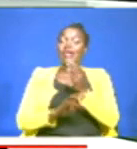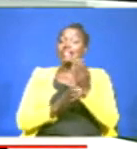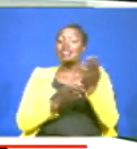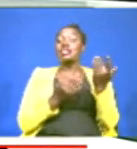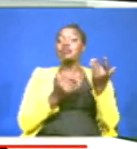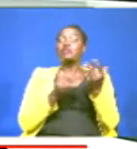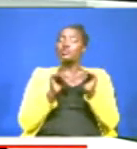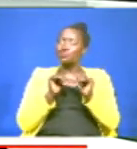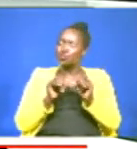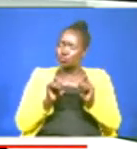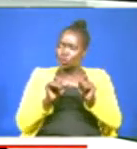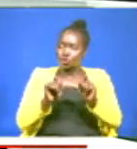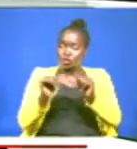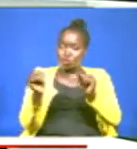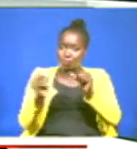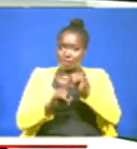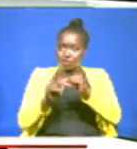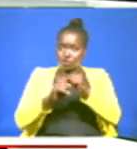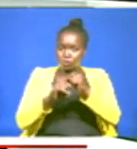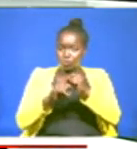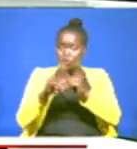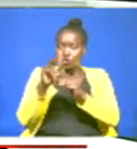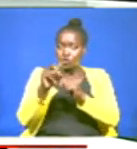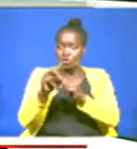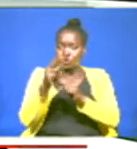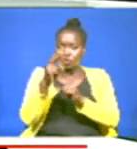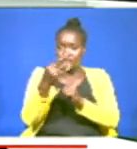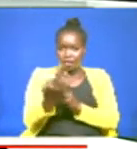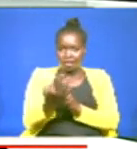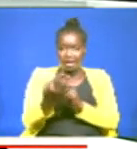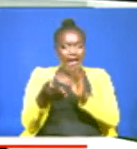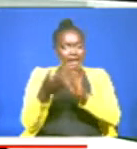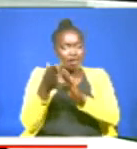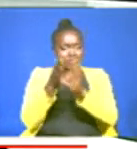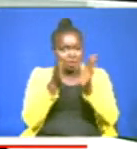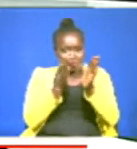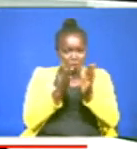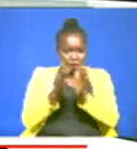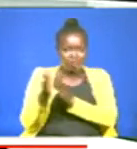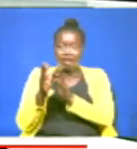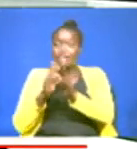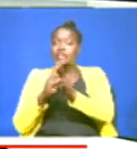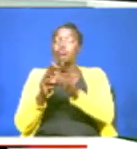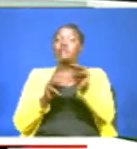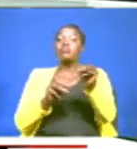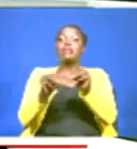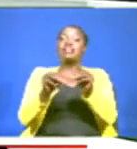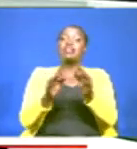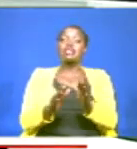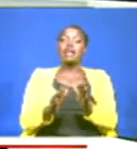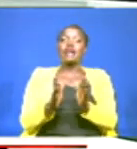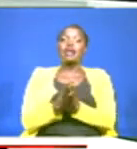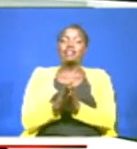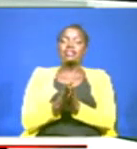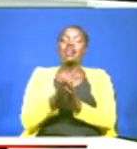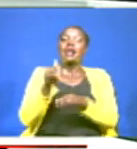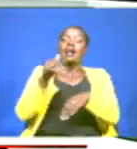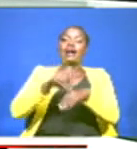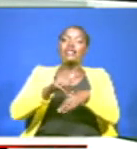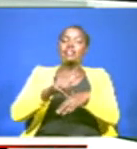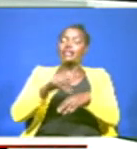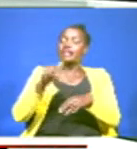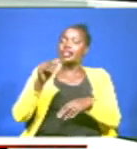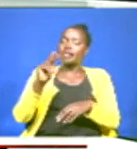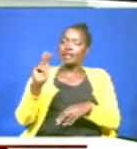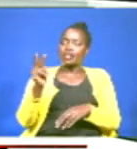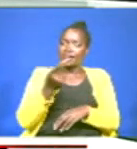last until June of this year. Emergency Preparedness and Response Manager at the Kenya Red Cross, Vinet